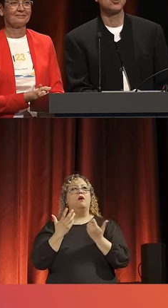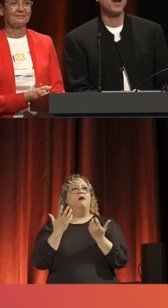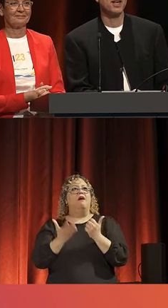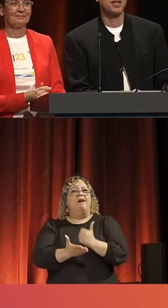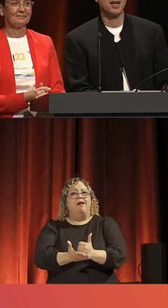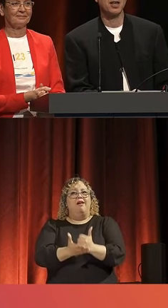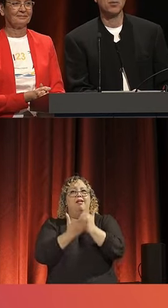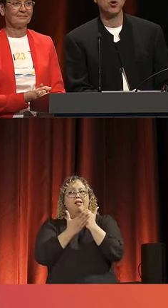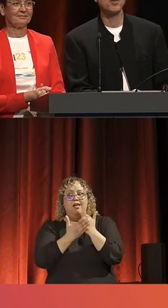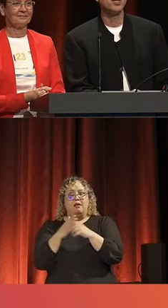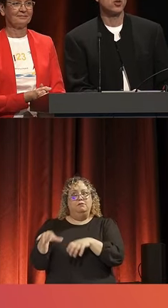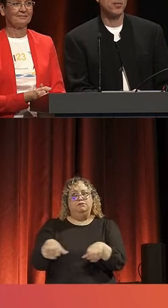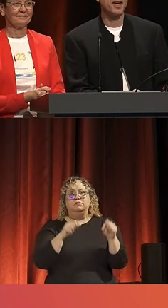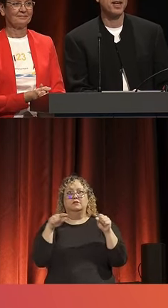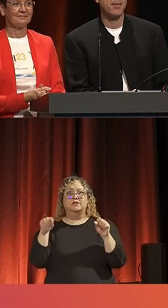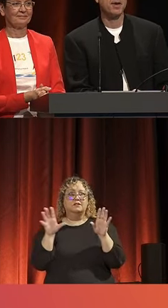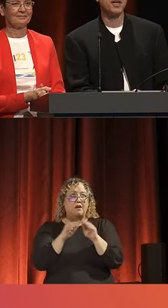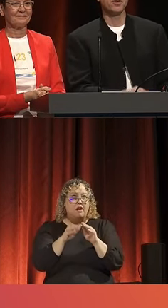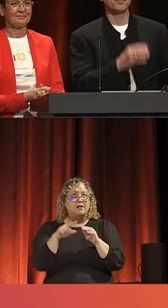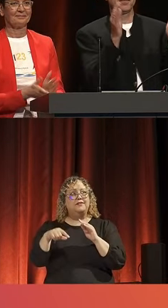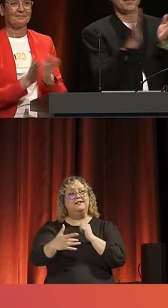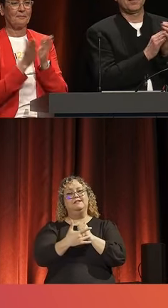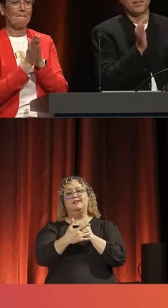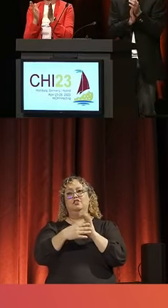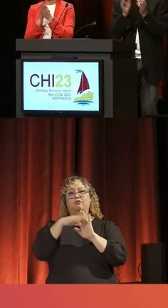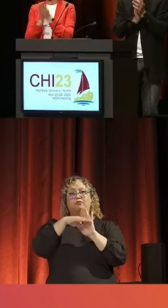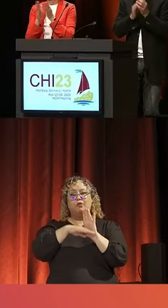CHI, to make the technical program, to make it happen here.